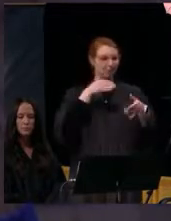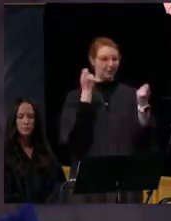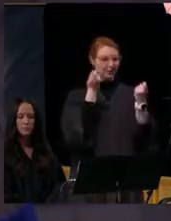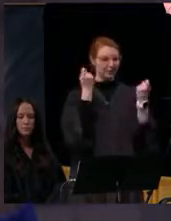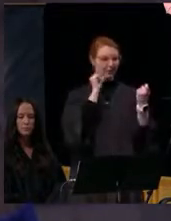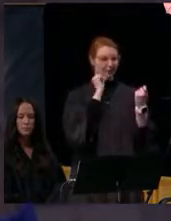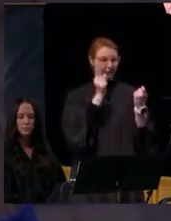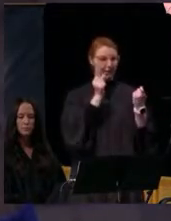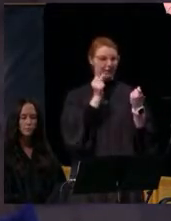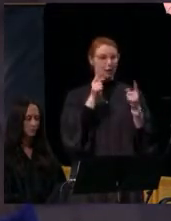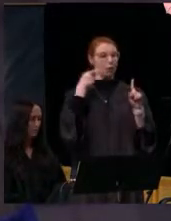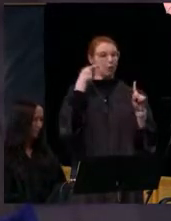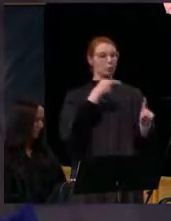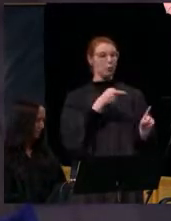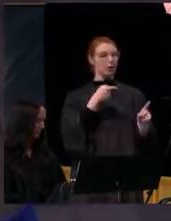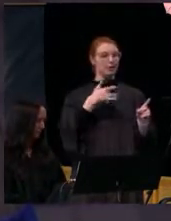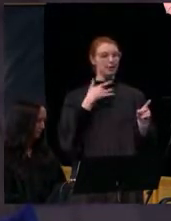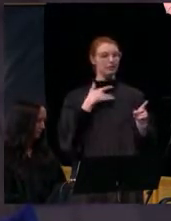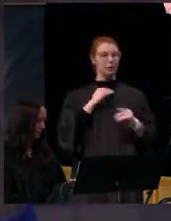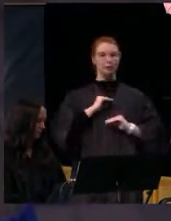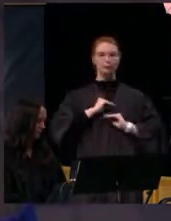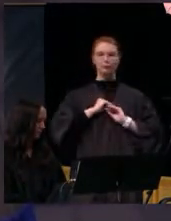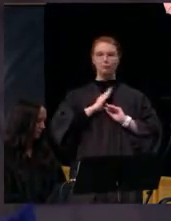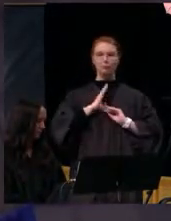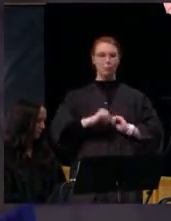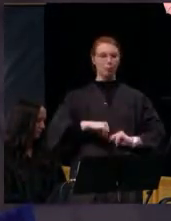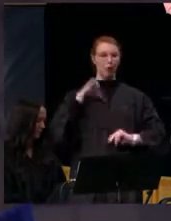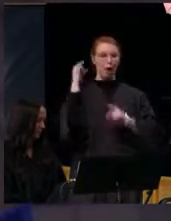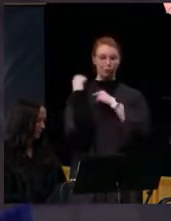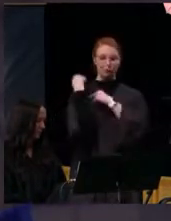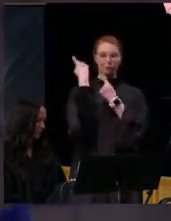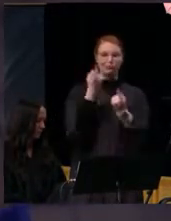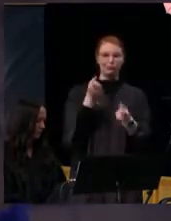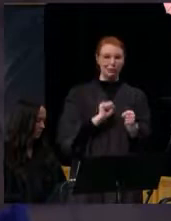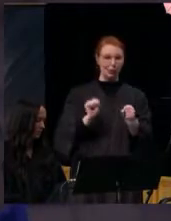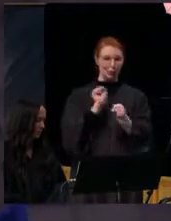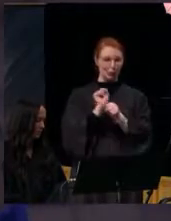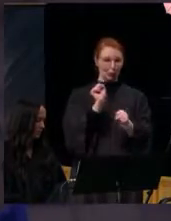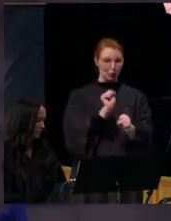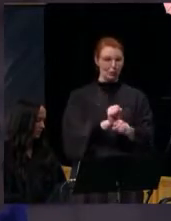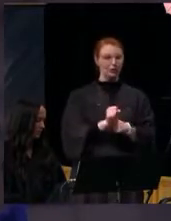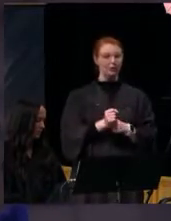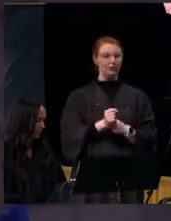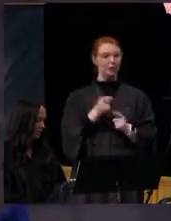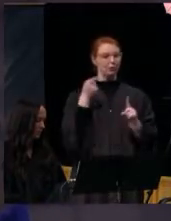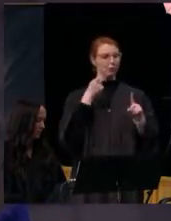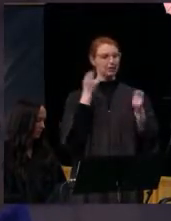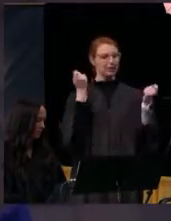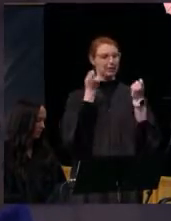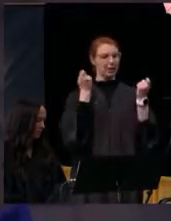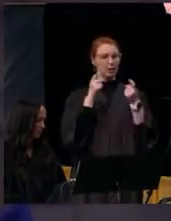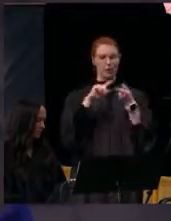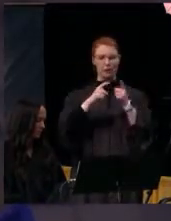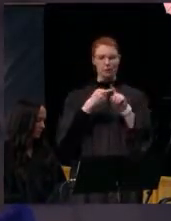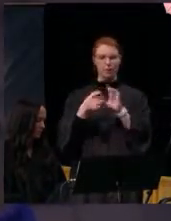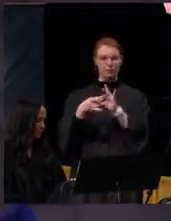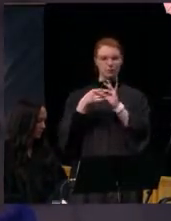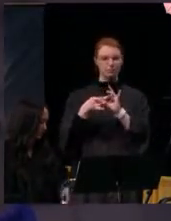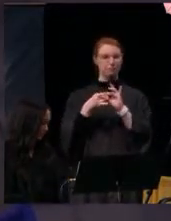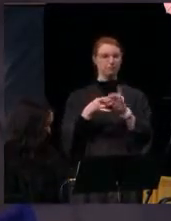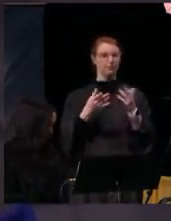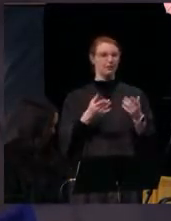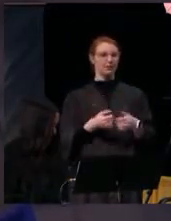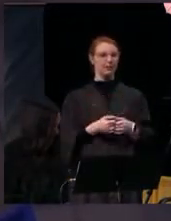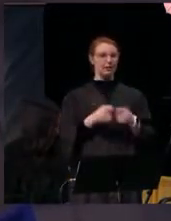celebrating the culmination of hard work throughout your educational journey. It is about celebrating the relationships you've built. It is about celebrating